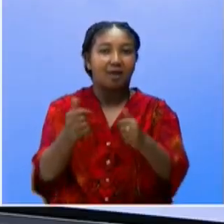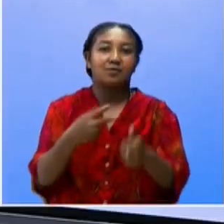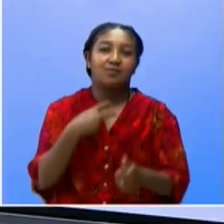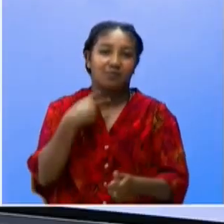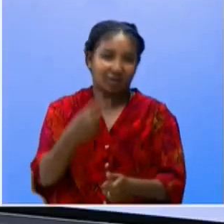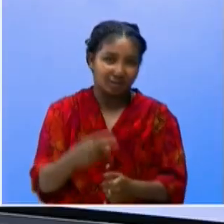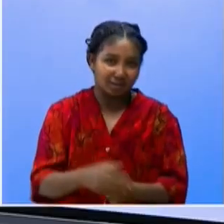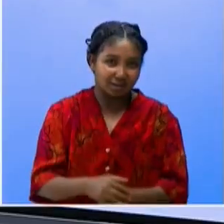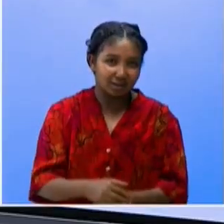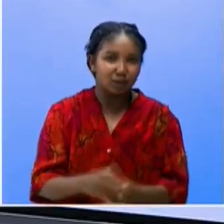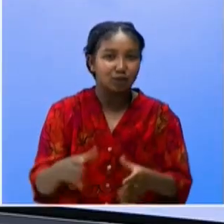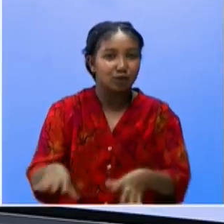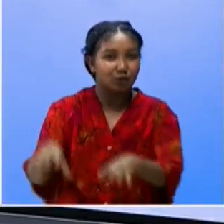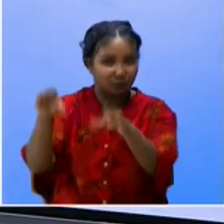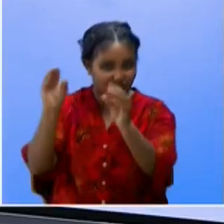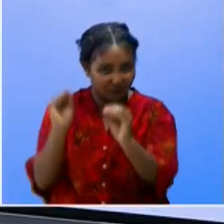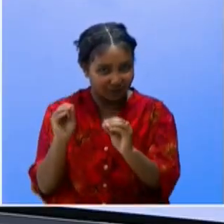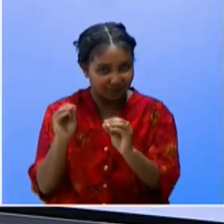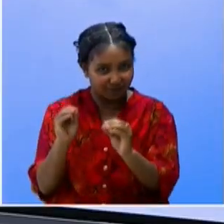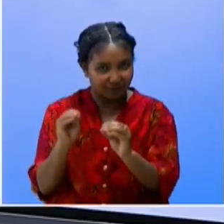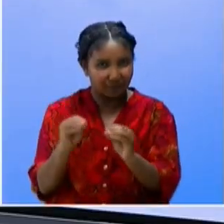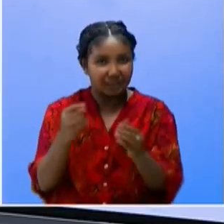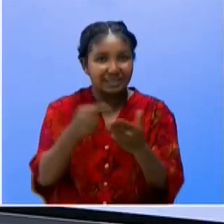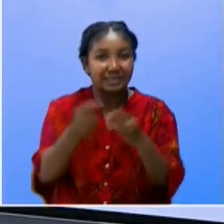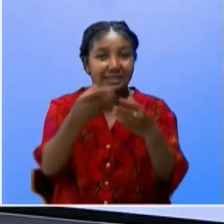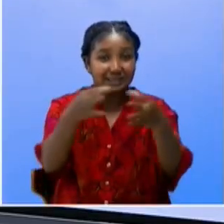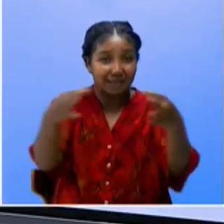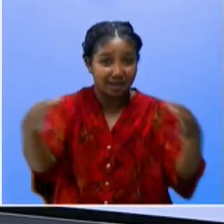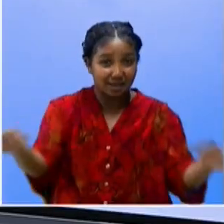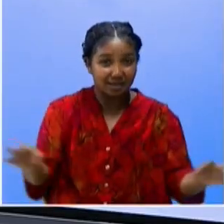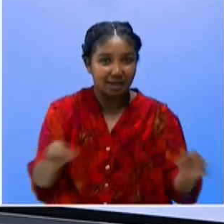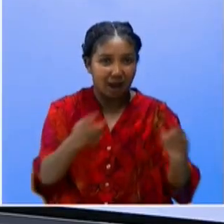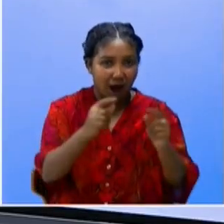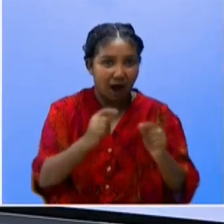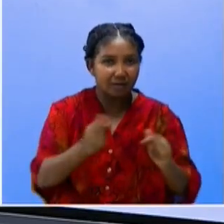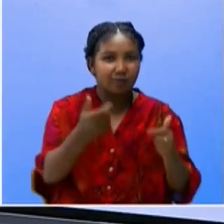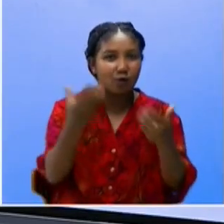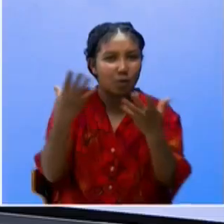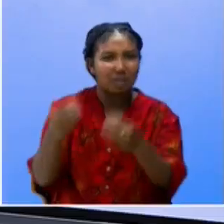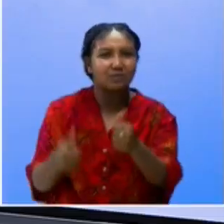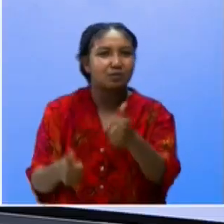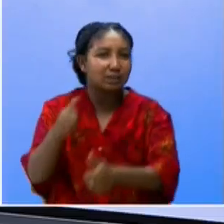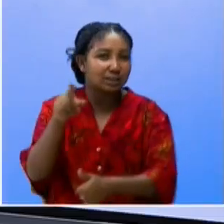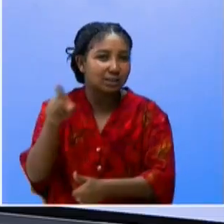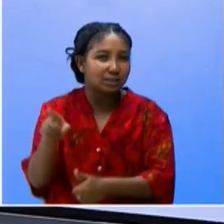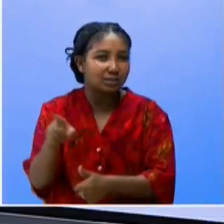voice. Students, is this sentence active or passive?